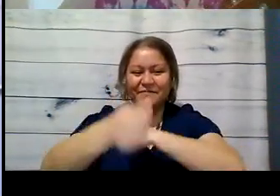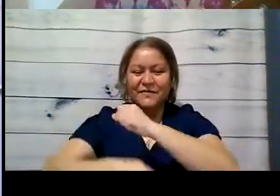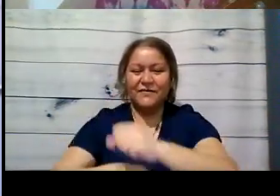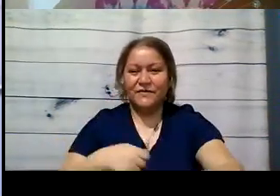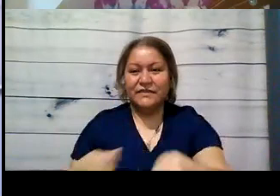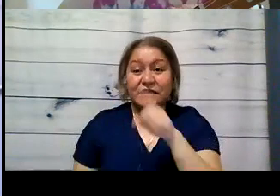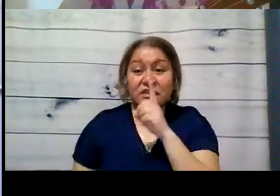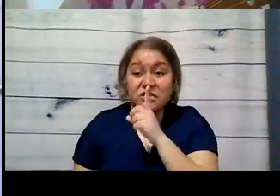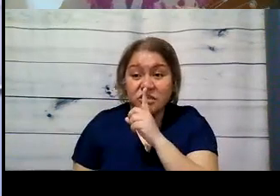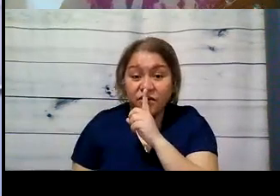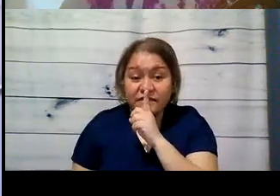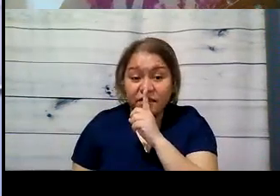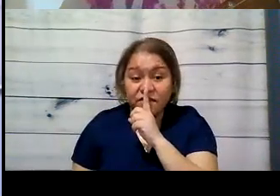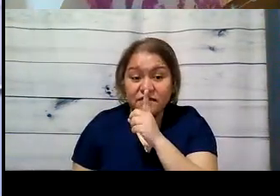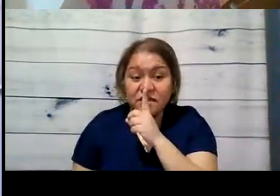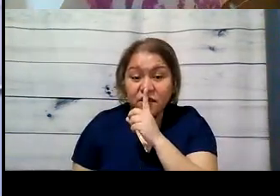Roly poly.